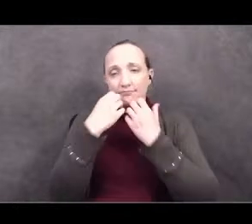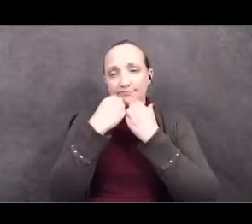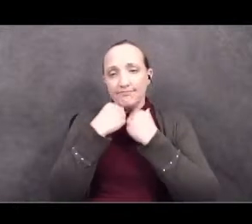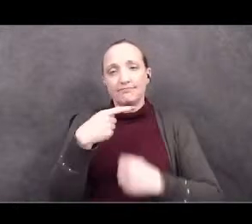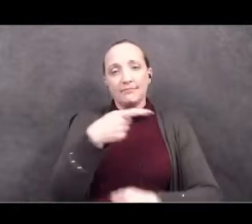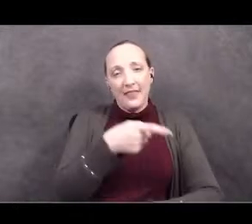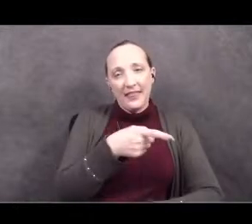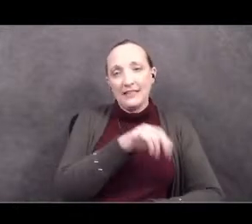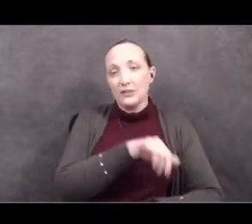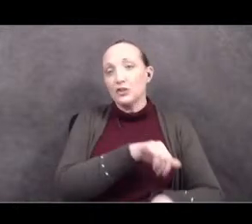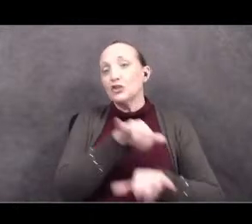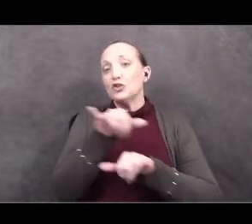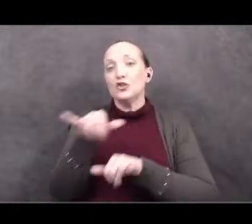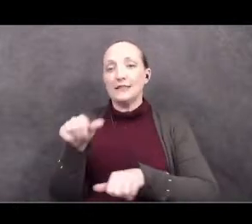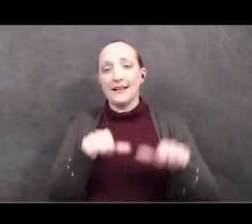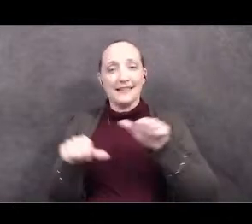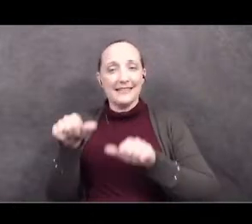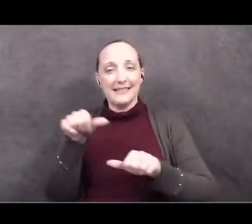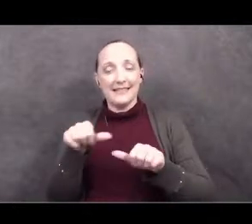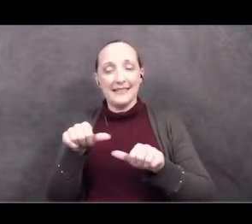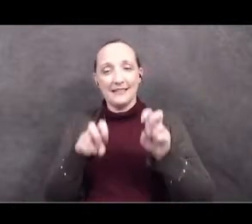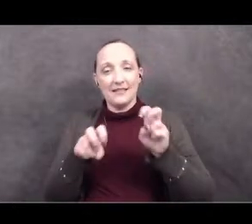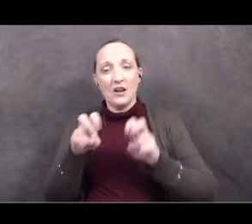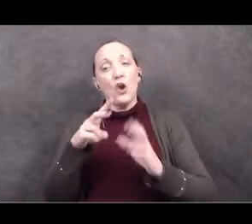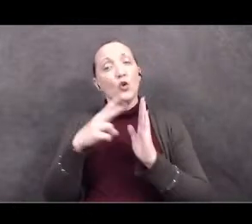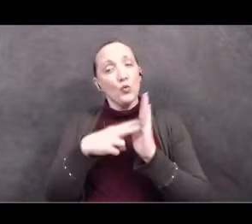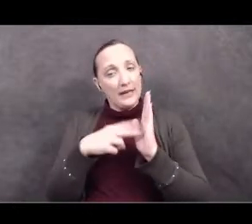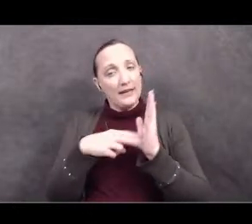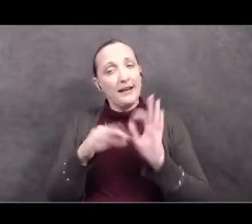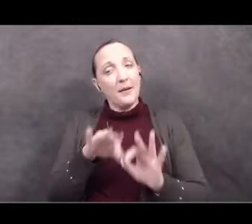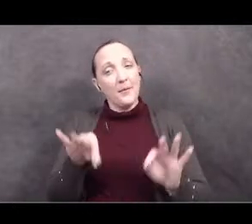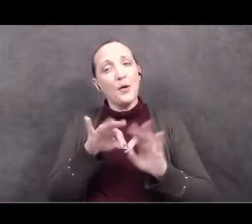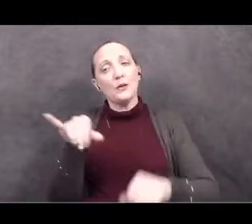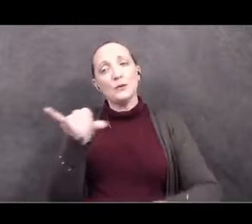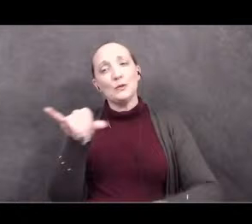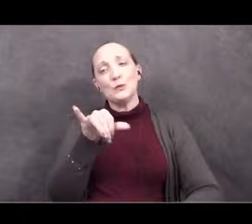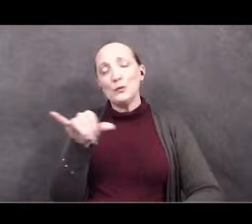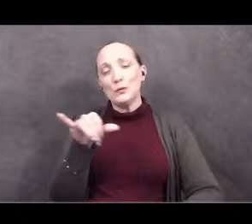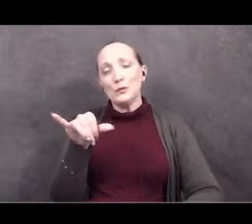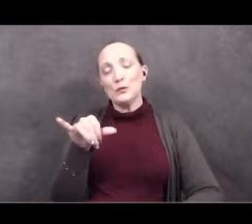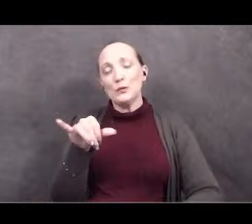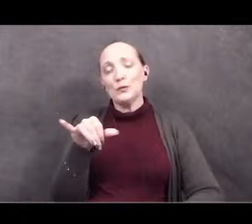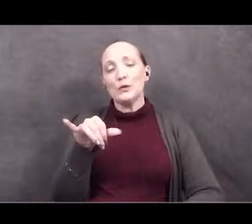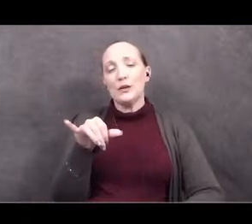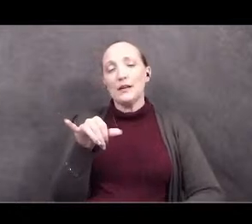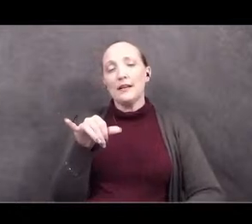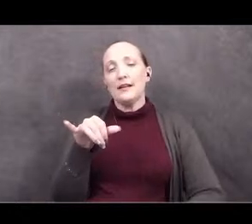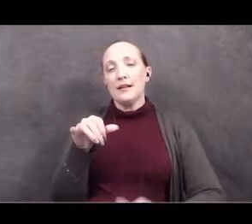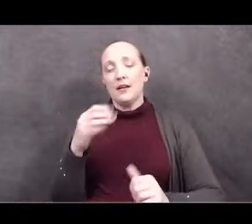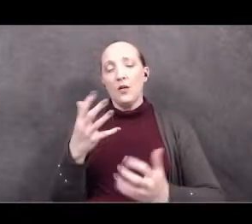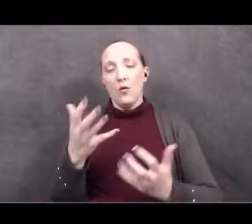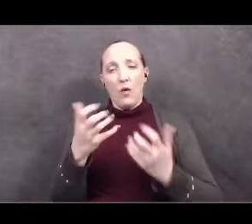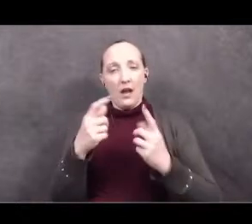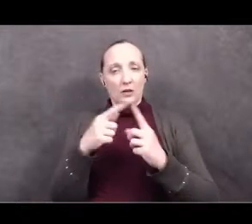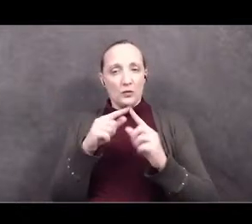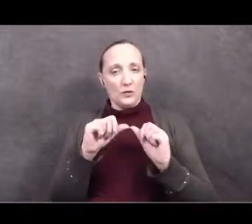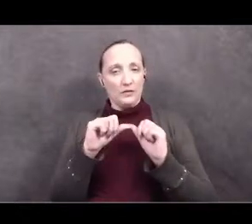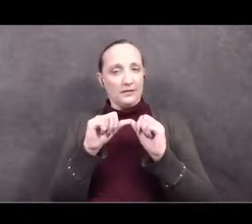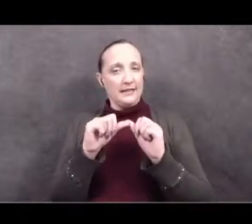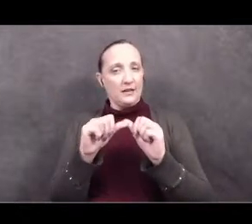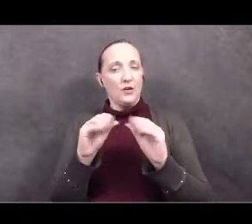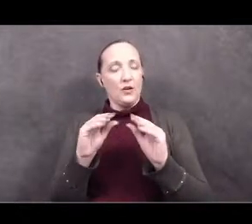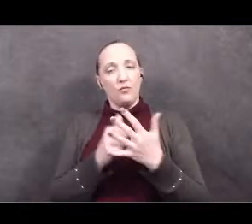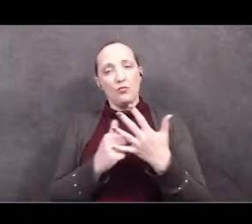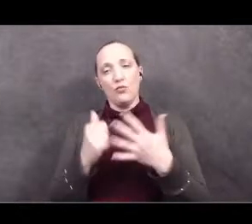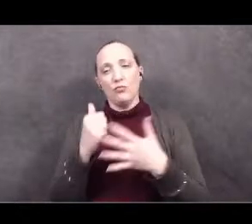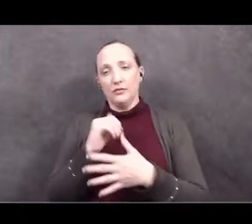science fair uh reading is so important in literacy and we want to continue to uh put that at the Forefront in our